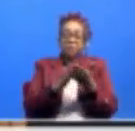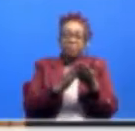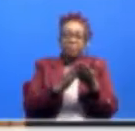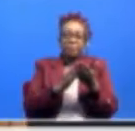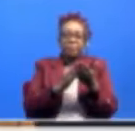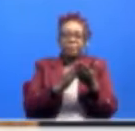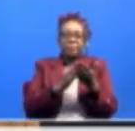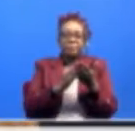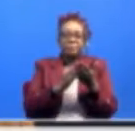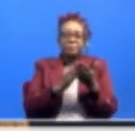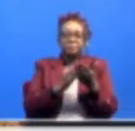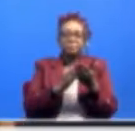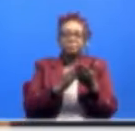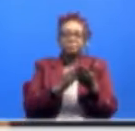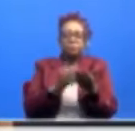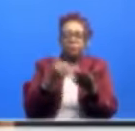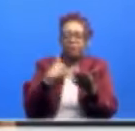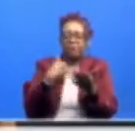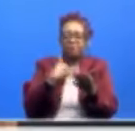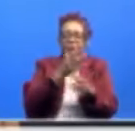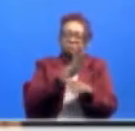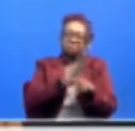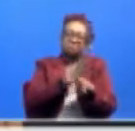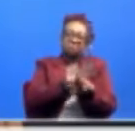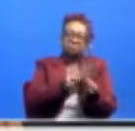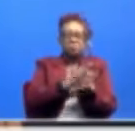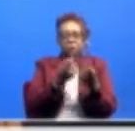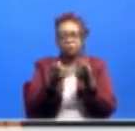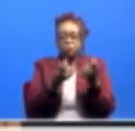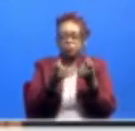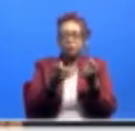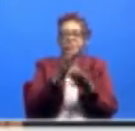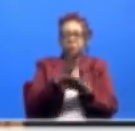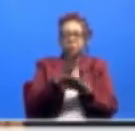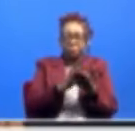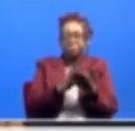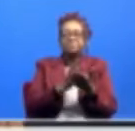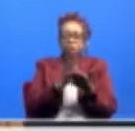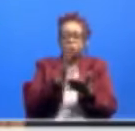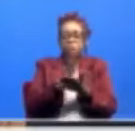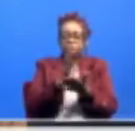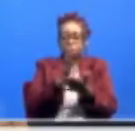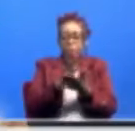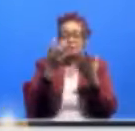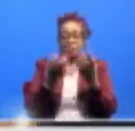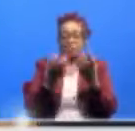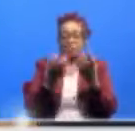na majeraha madogo madogo na wengine walipata majeraha mbaya mbaya sana.